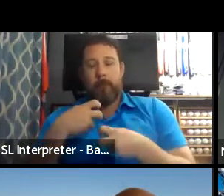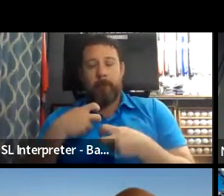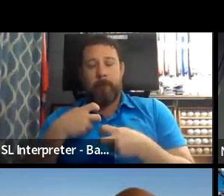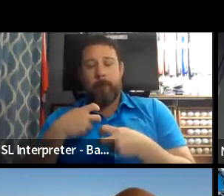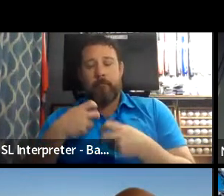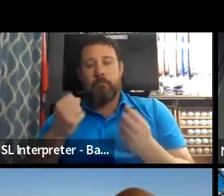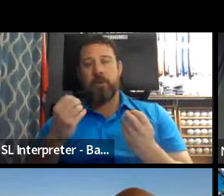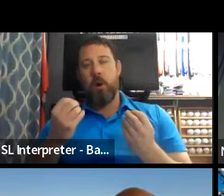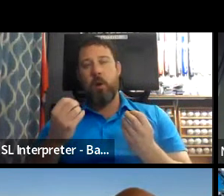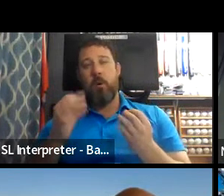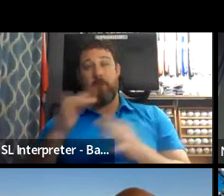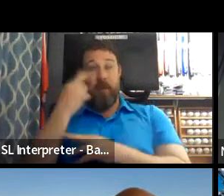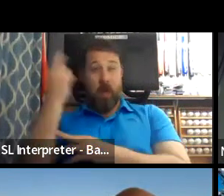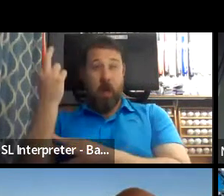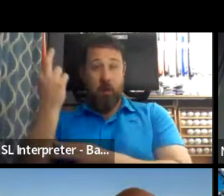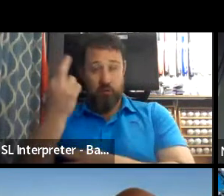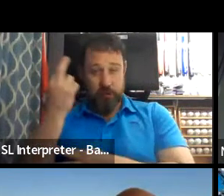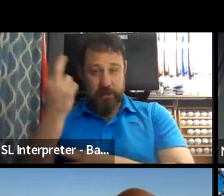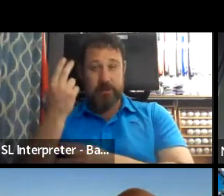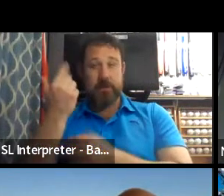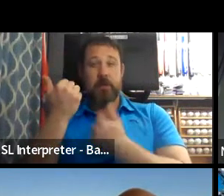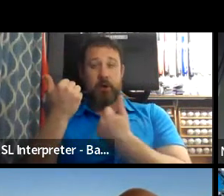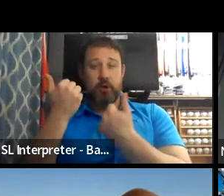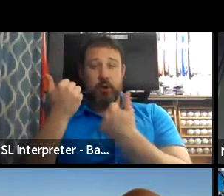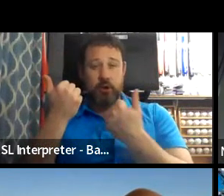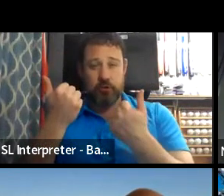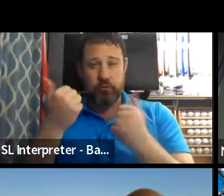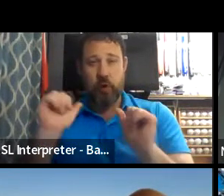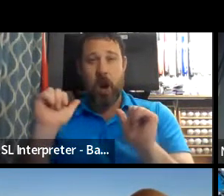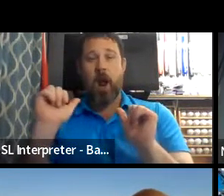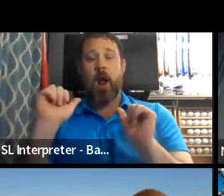for that reason, we're trying to, despite the